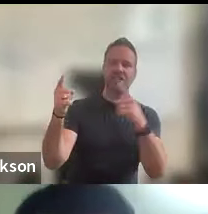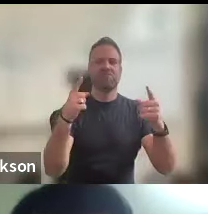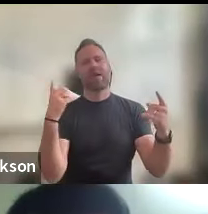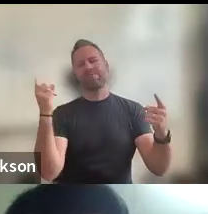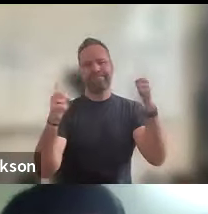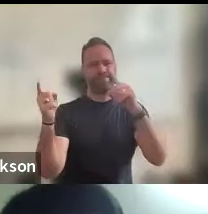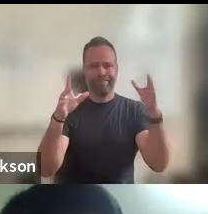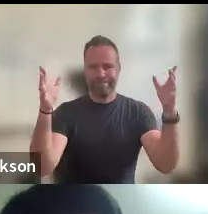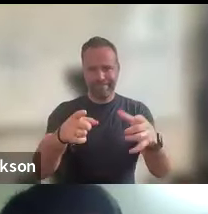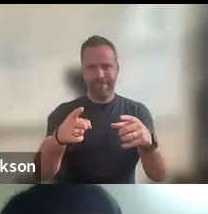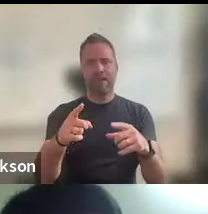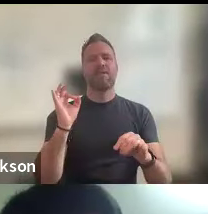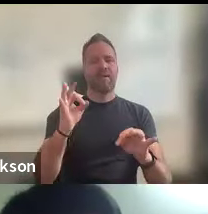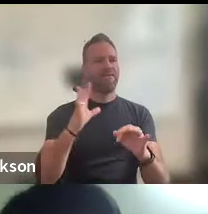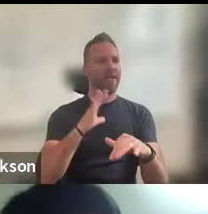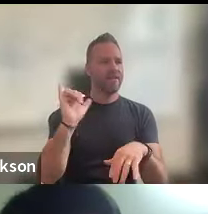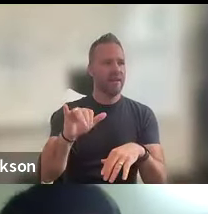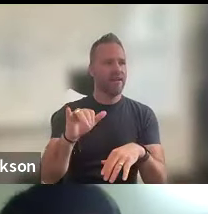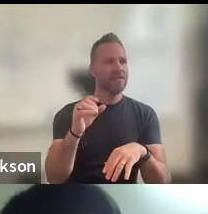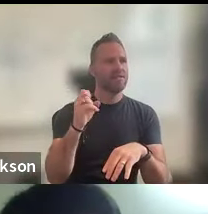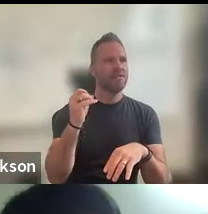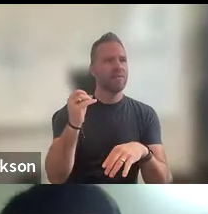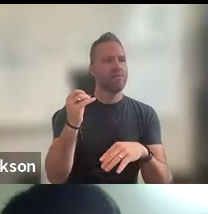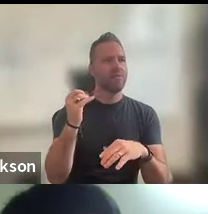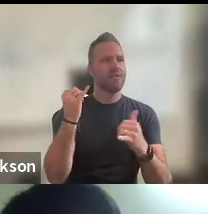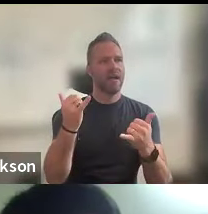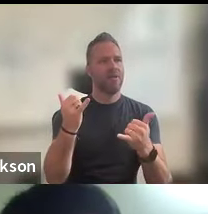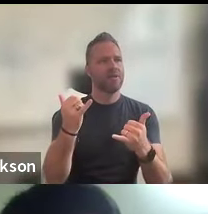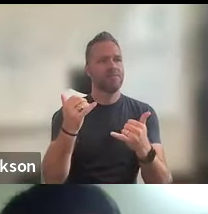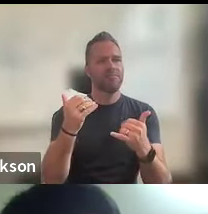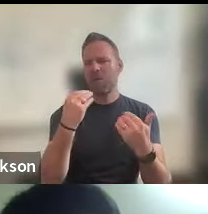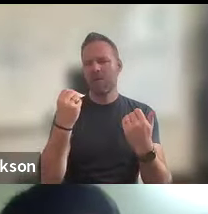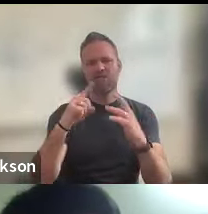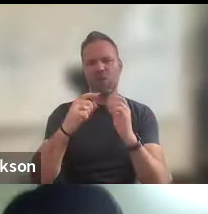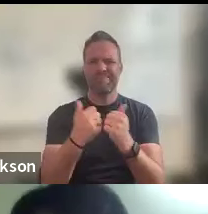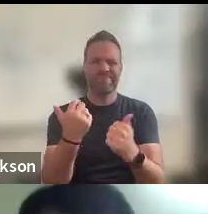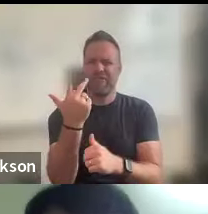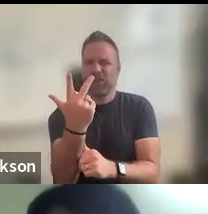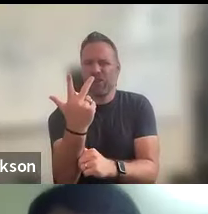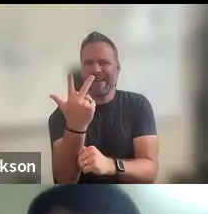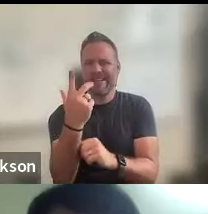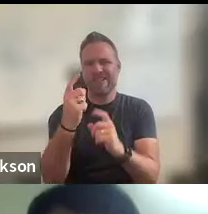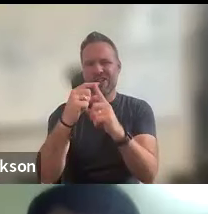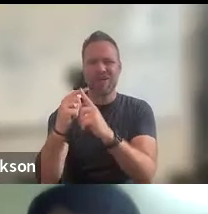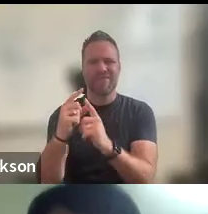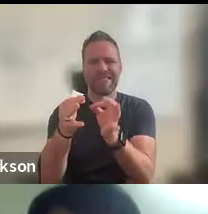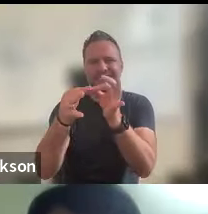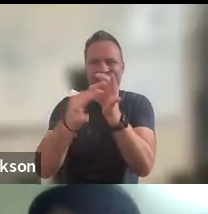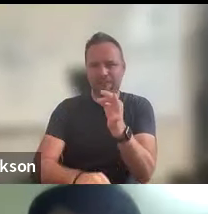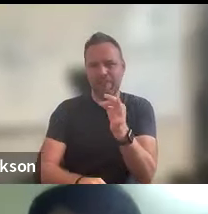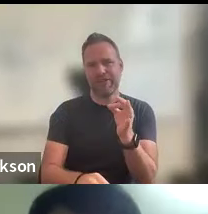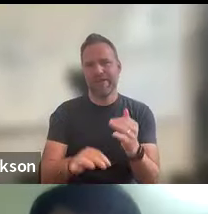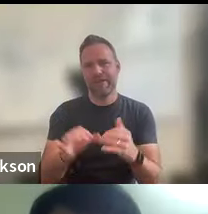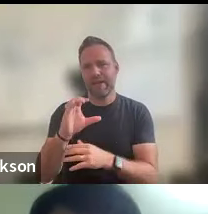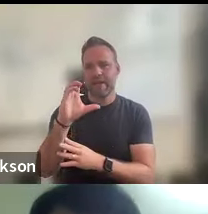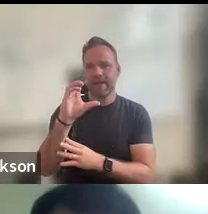You know, if you have an idea, we'll just throw it out there. We'll kind of make sure we can fine-tune a good one that we all set up, that we all